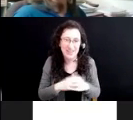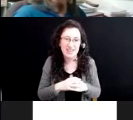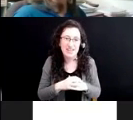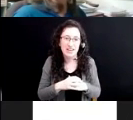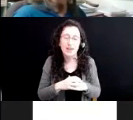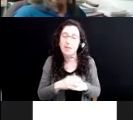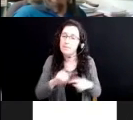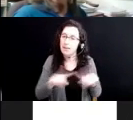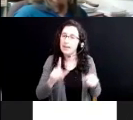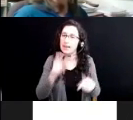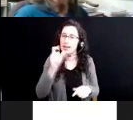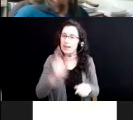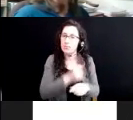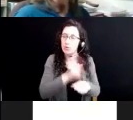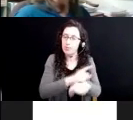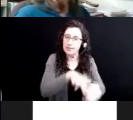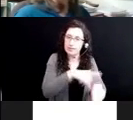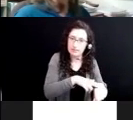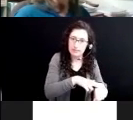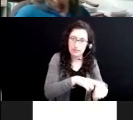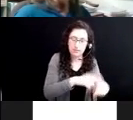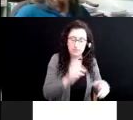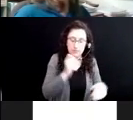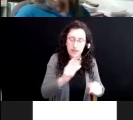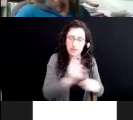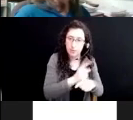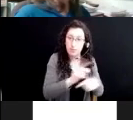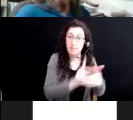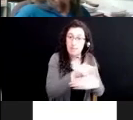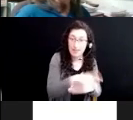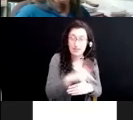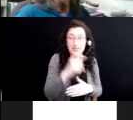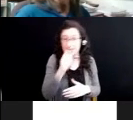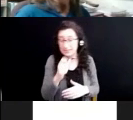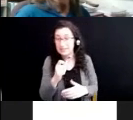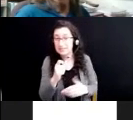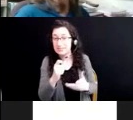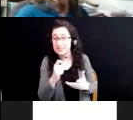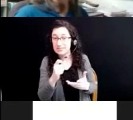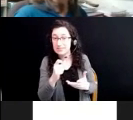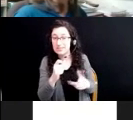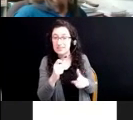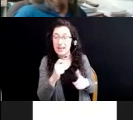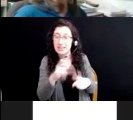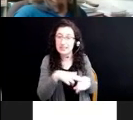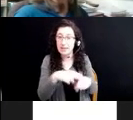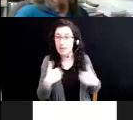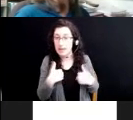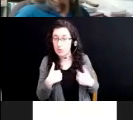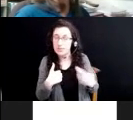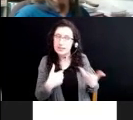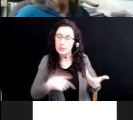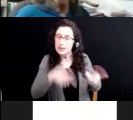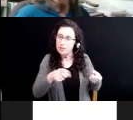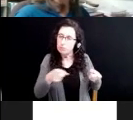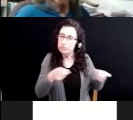invasive plants and animals are something that we have and we have to deal with, but we can keep